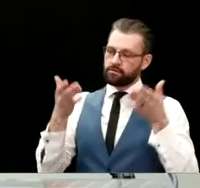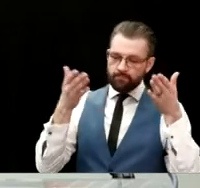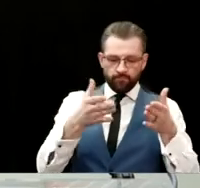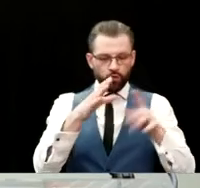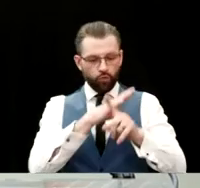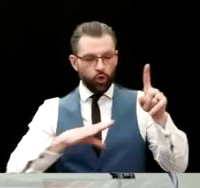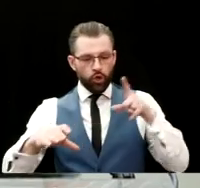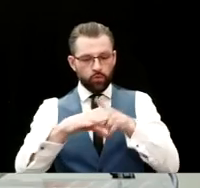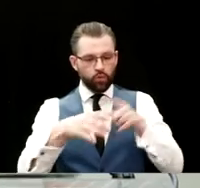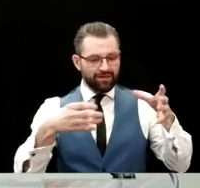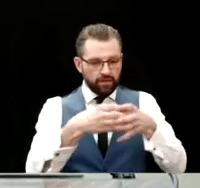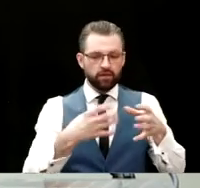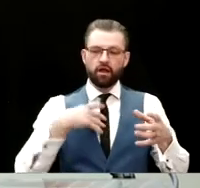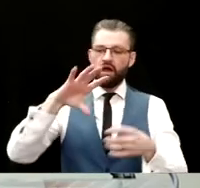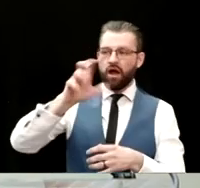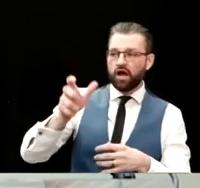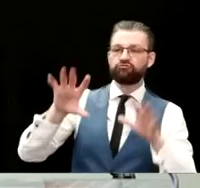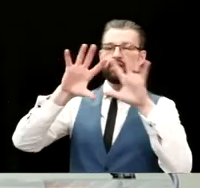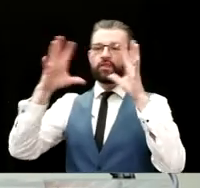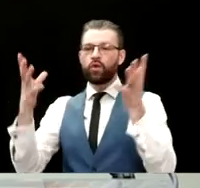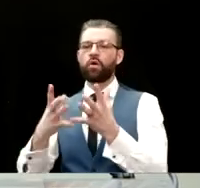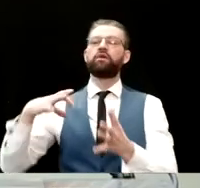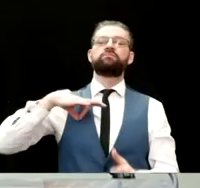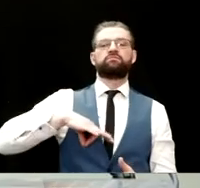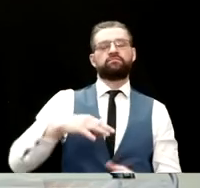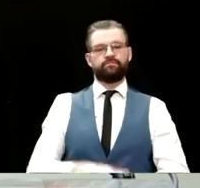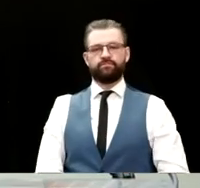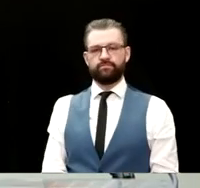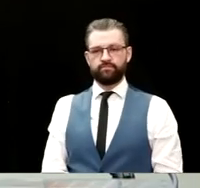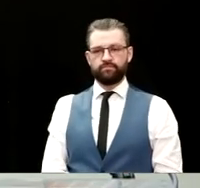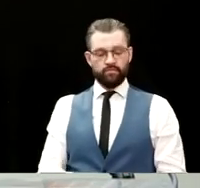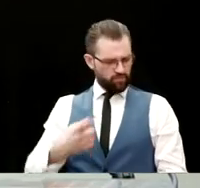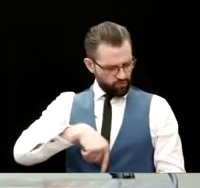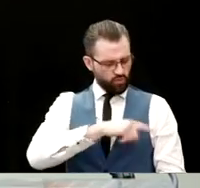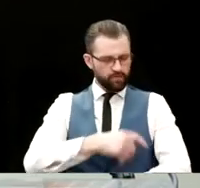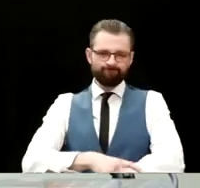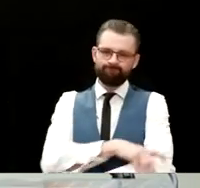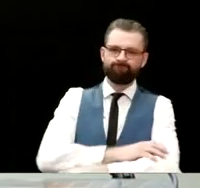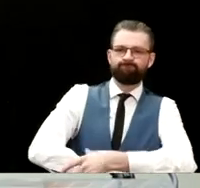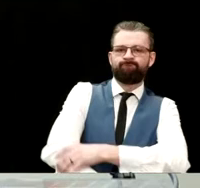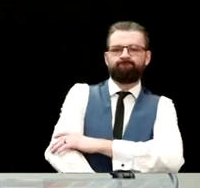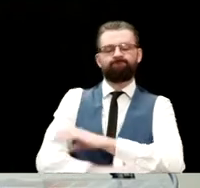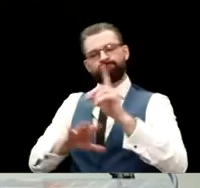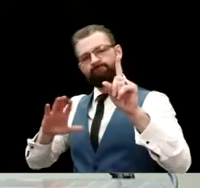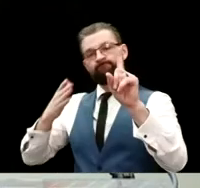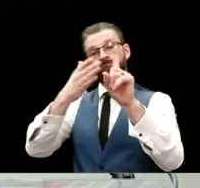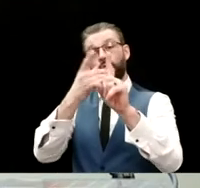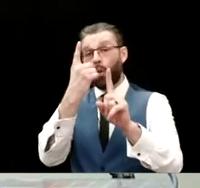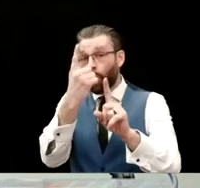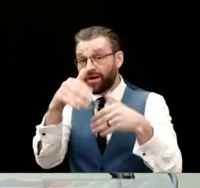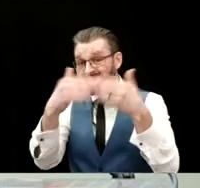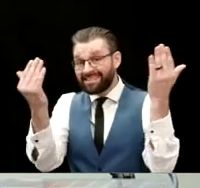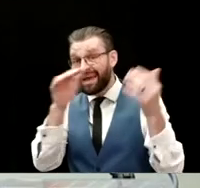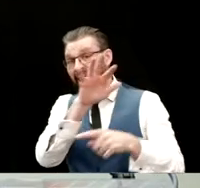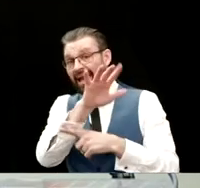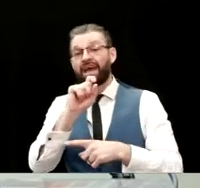communities, countries, and the world. We actively work towards the one day where there